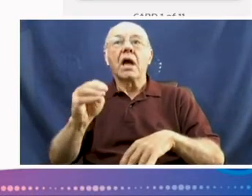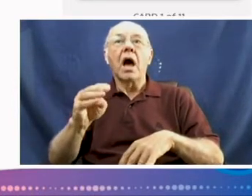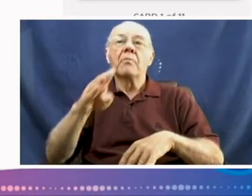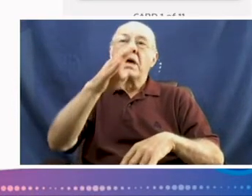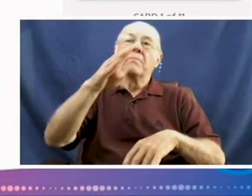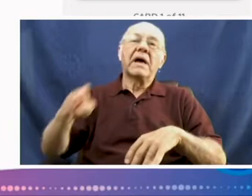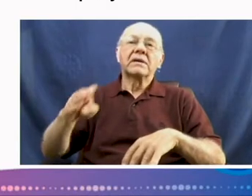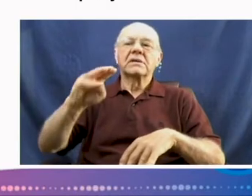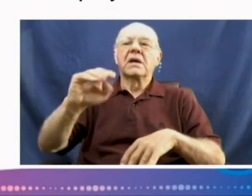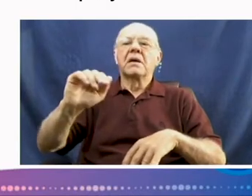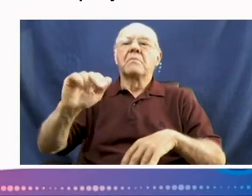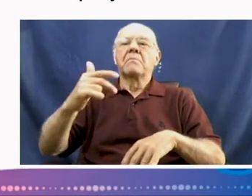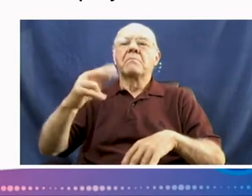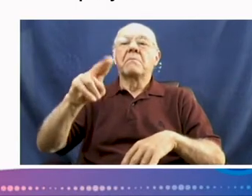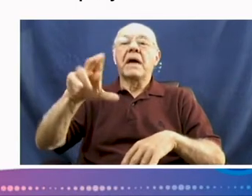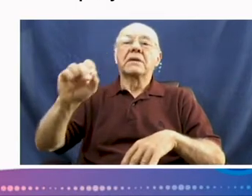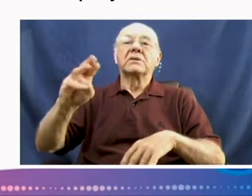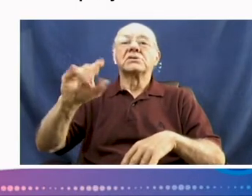njtransit.com/Magnus Mode.